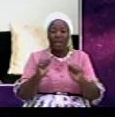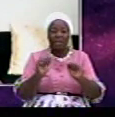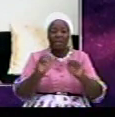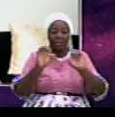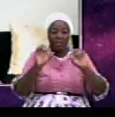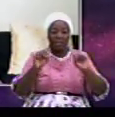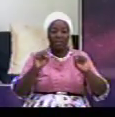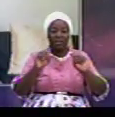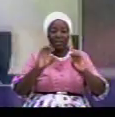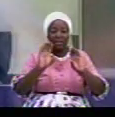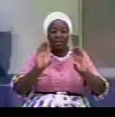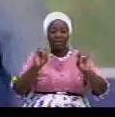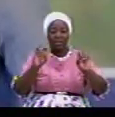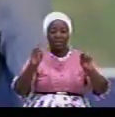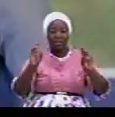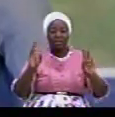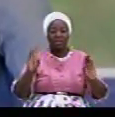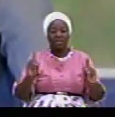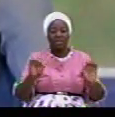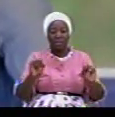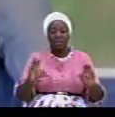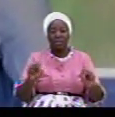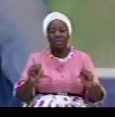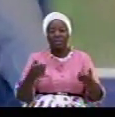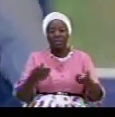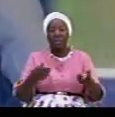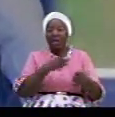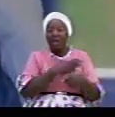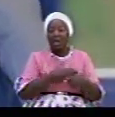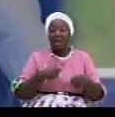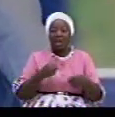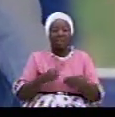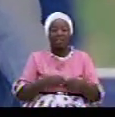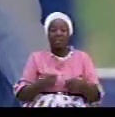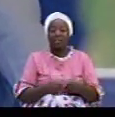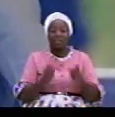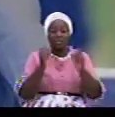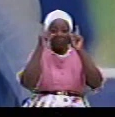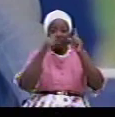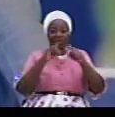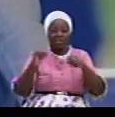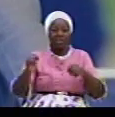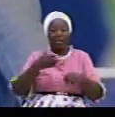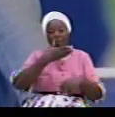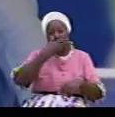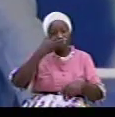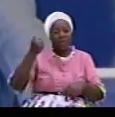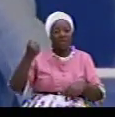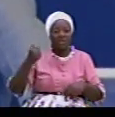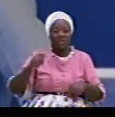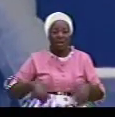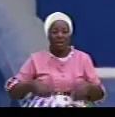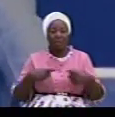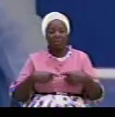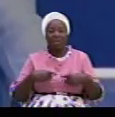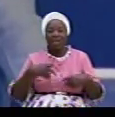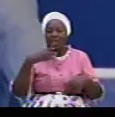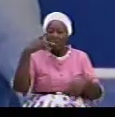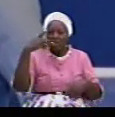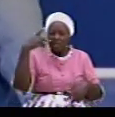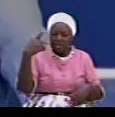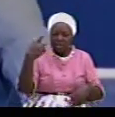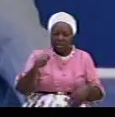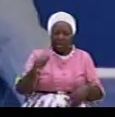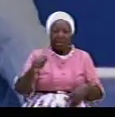astonishing, amazing, better life. The master key to an